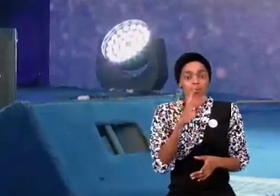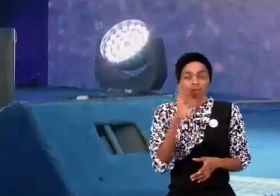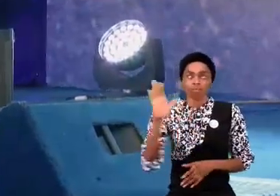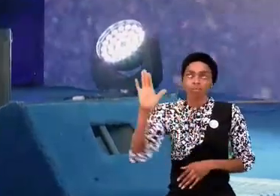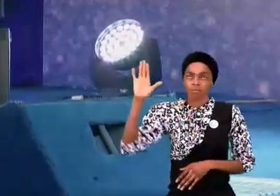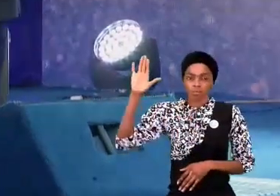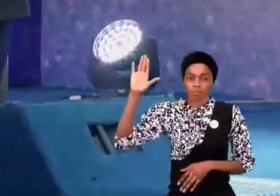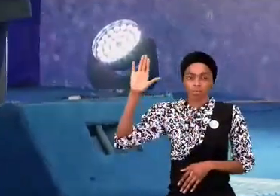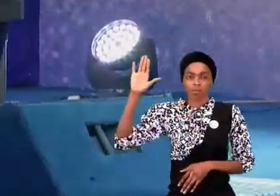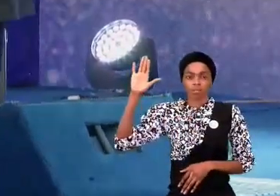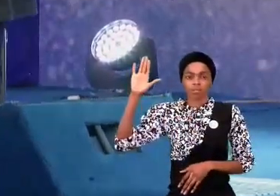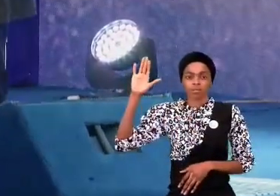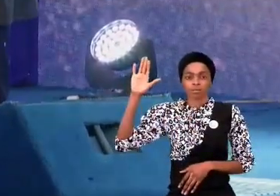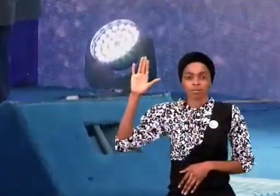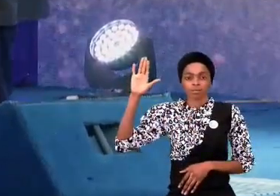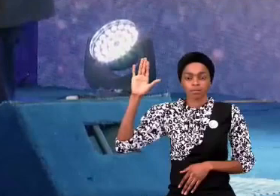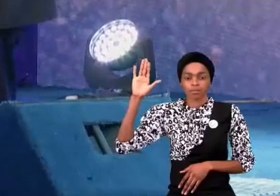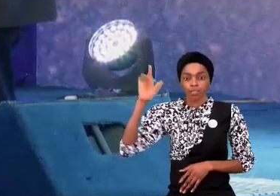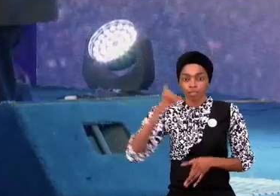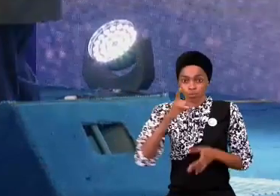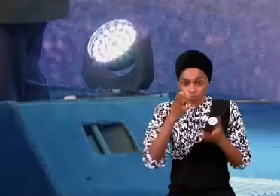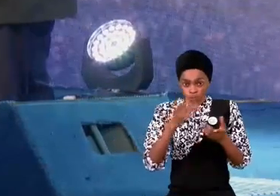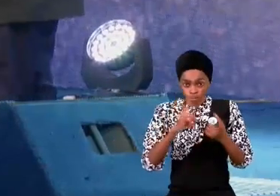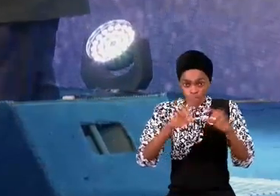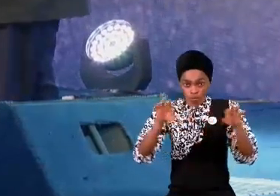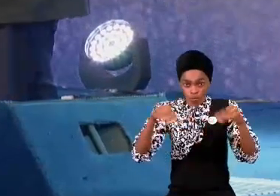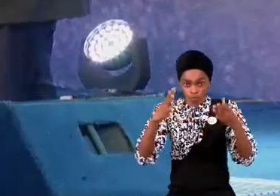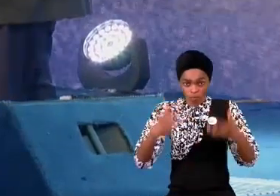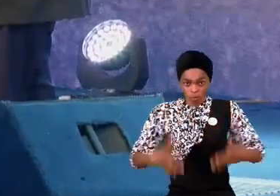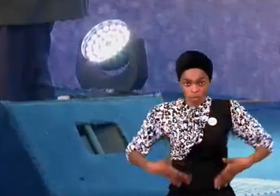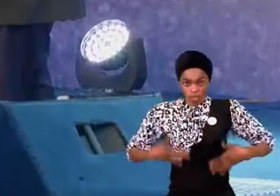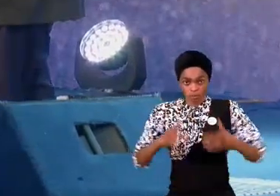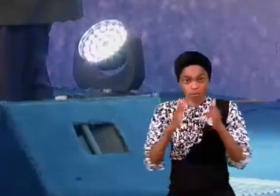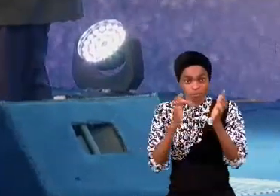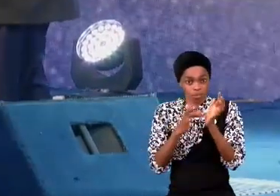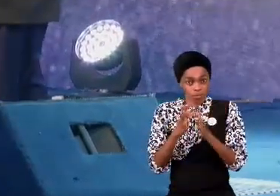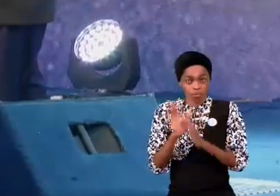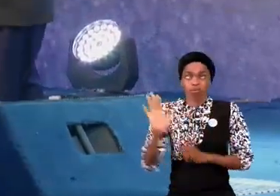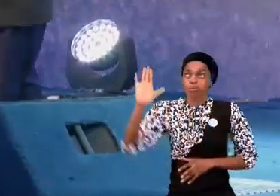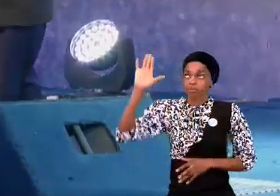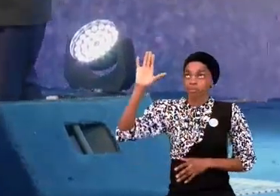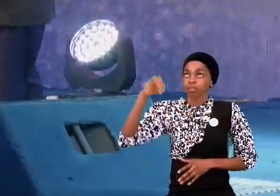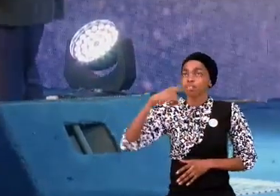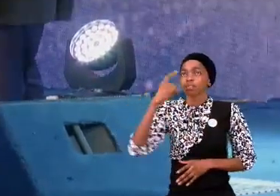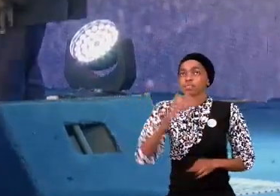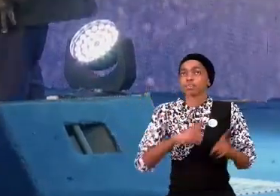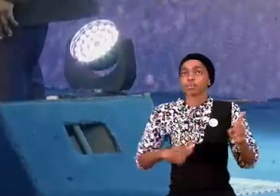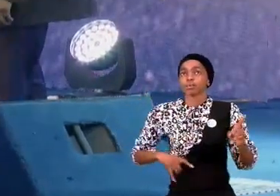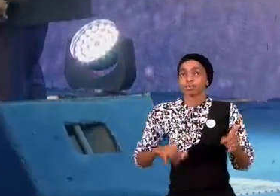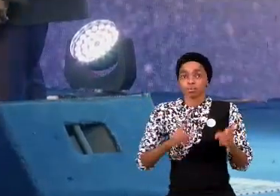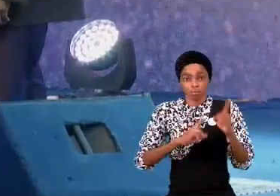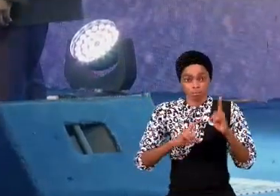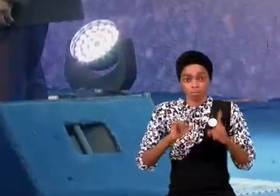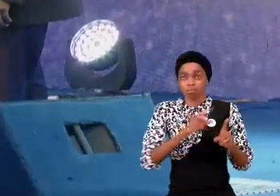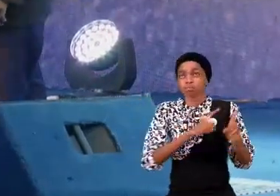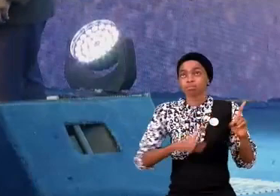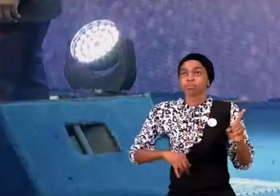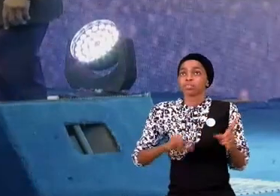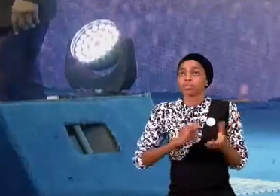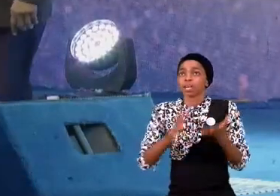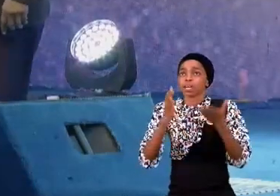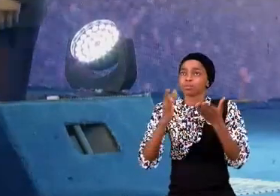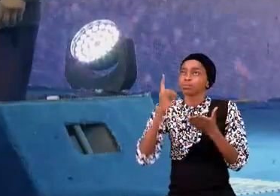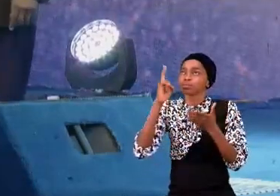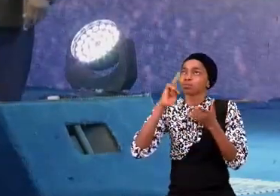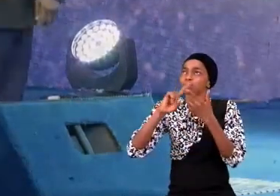forgive me. I want you to set me free. I want you to translate me to the kingdom of your dear son. Raise up